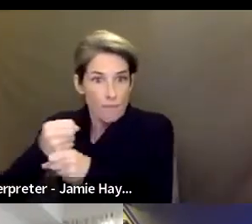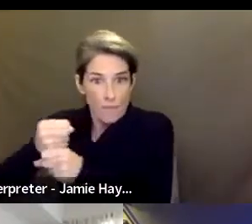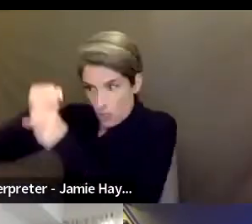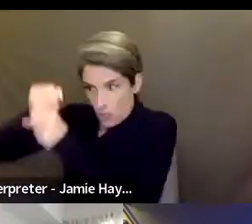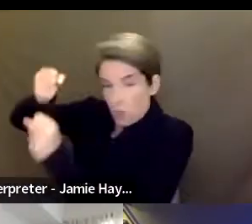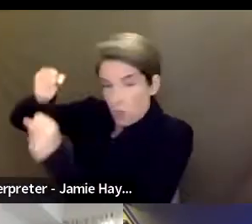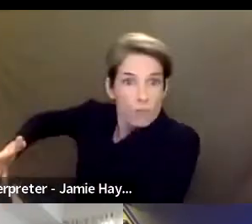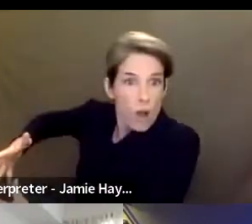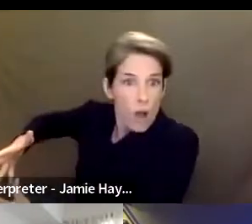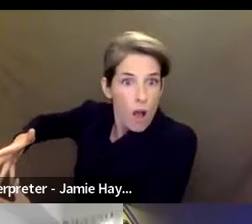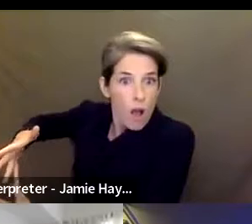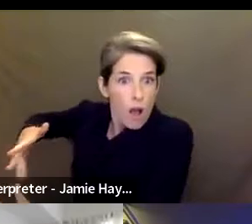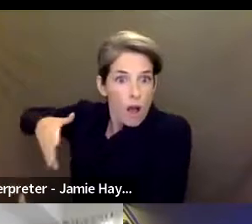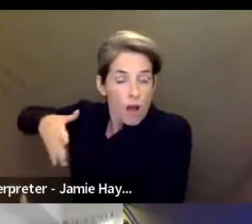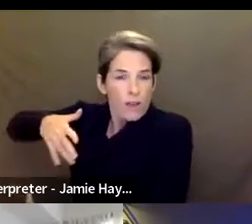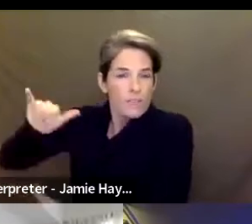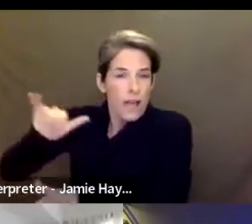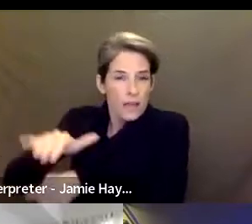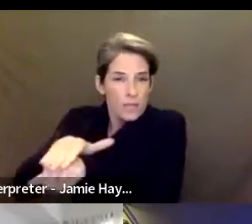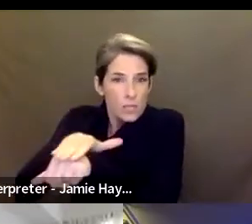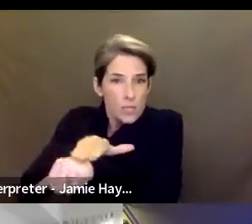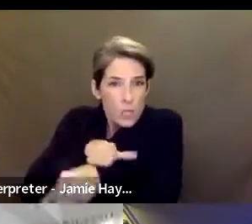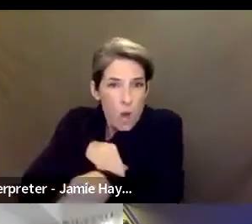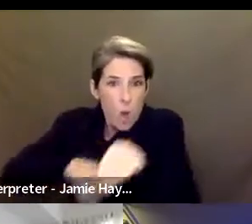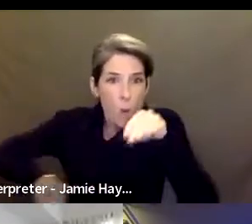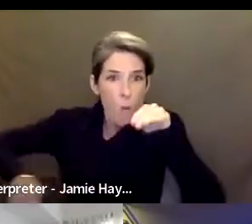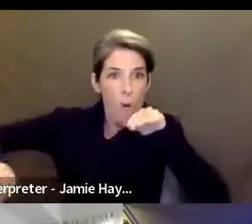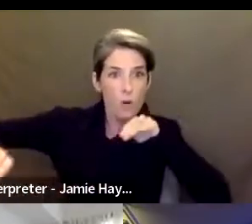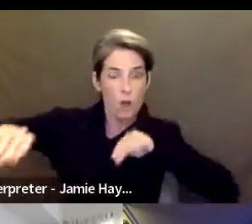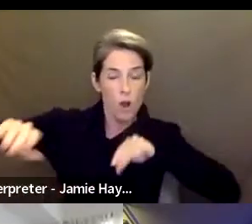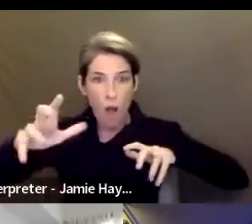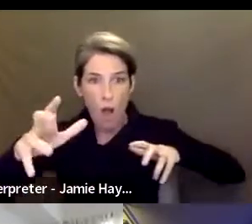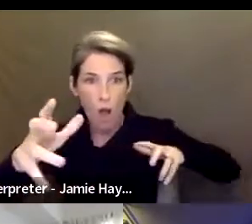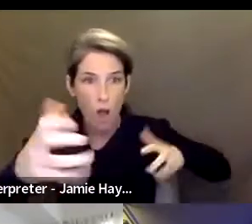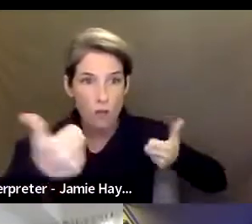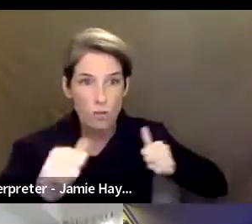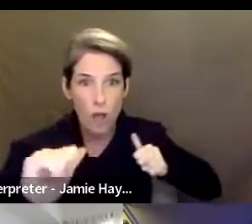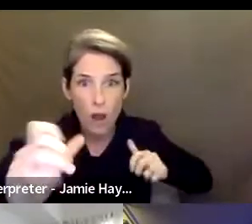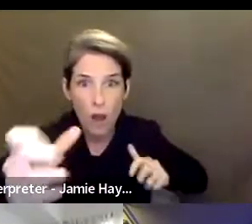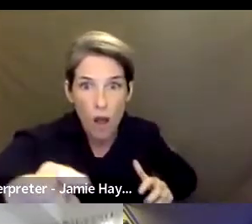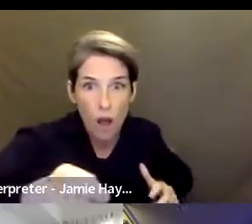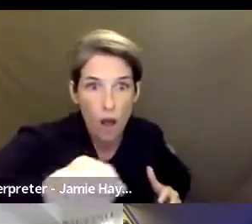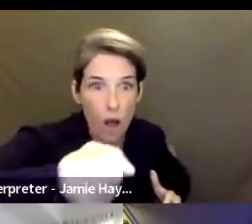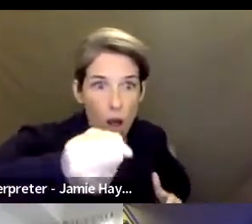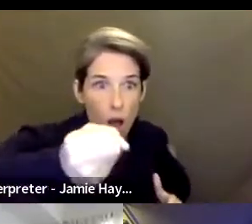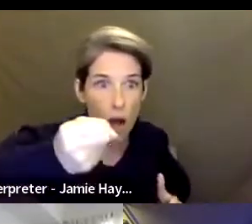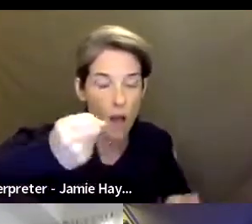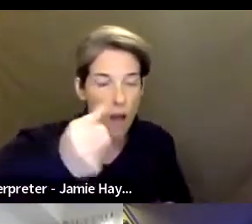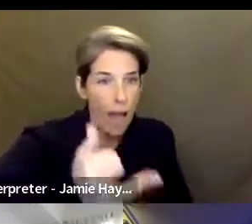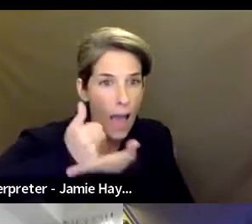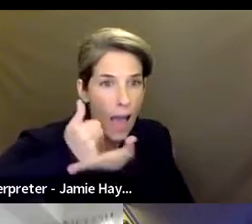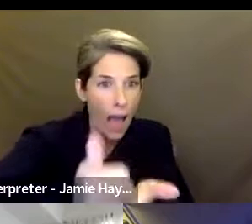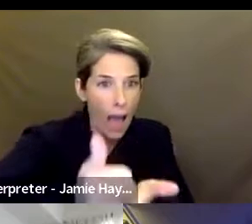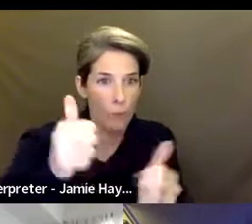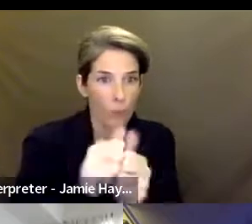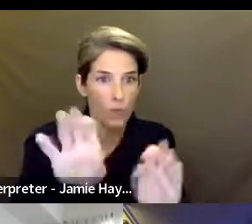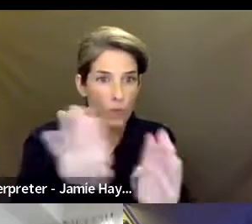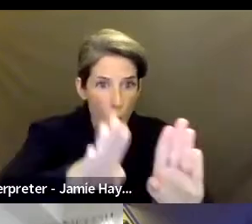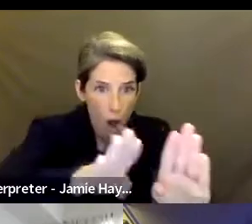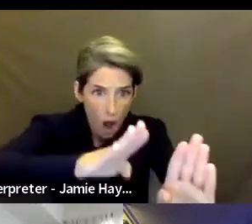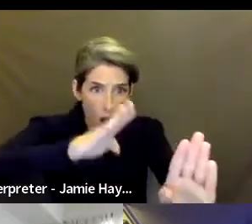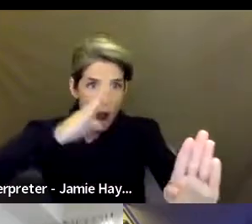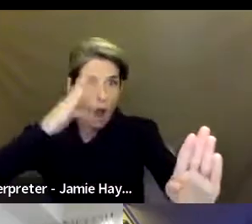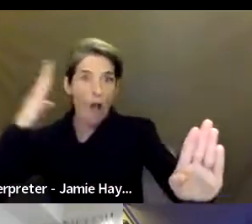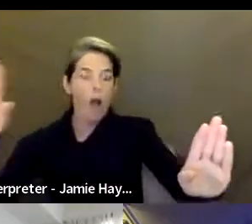like, slow-mowing into trying to help Reagan open this door, like it was some huge thing that Reagan had